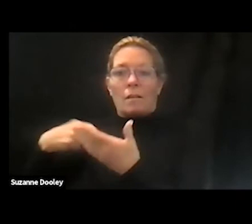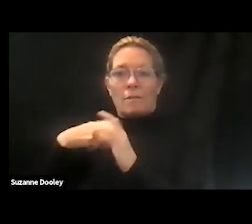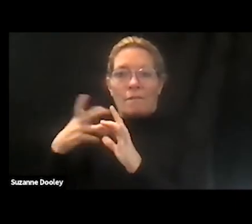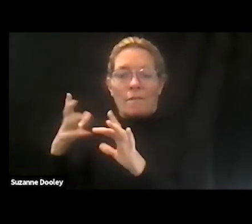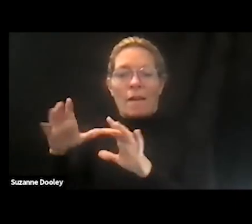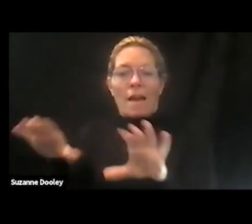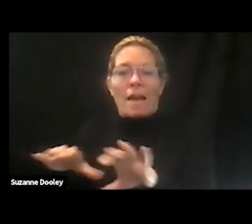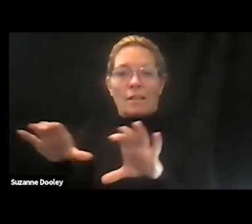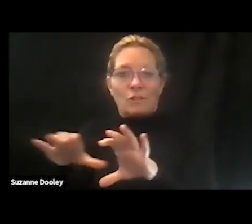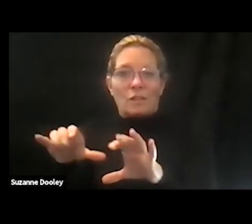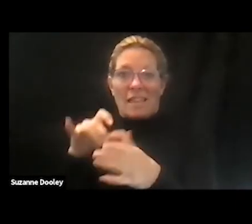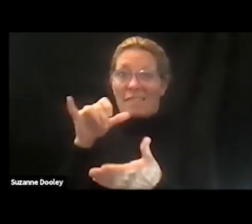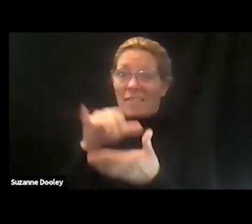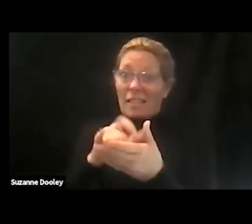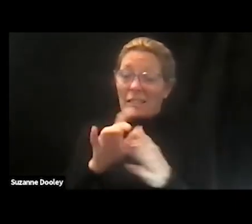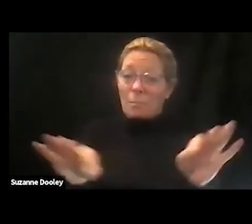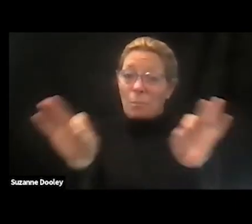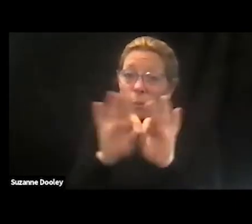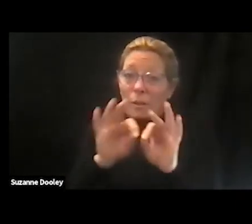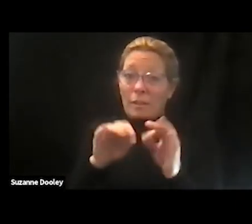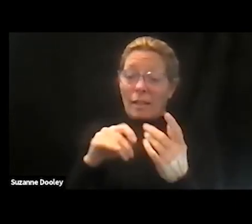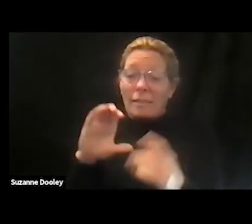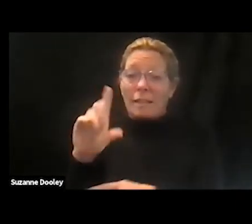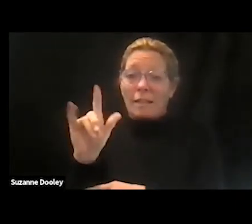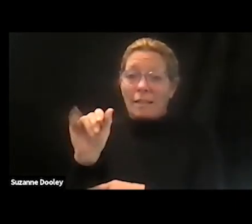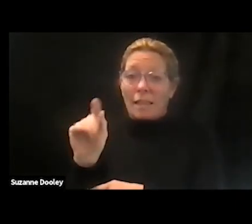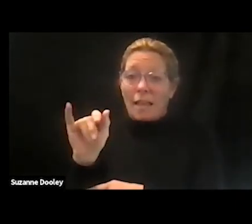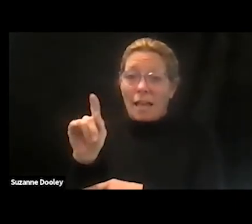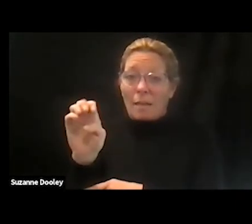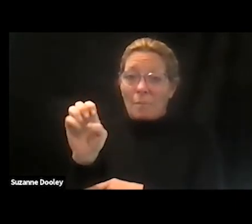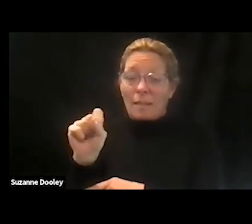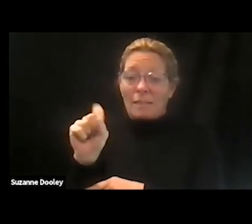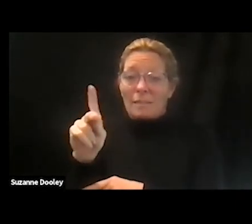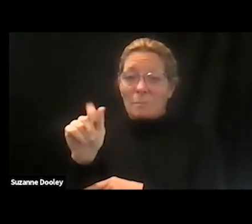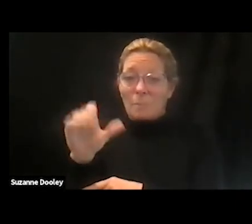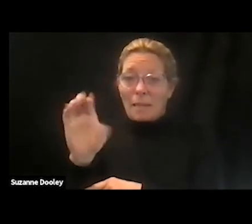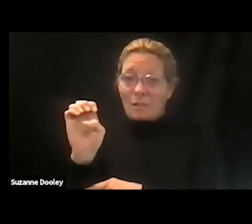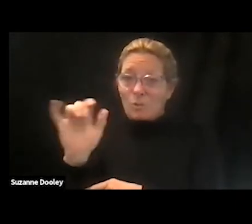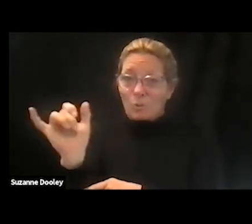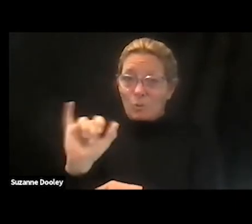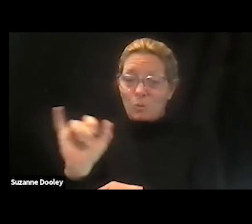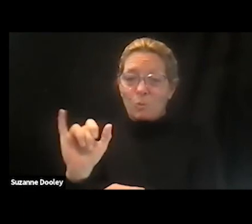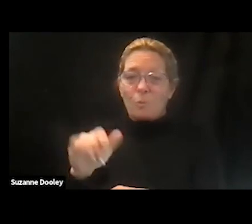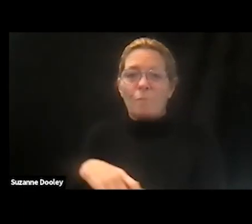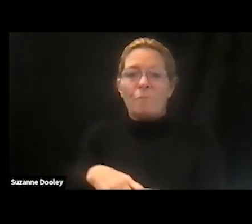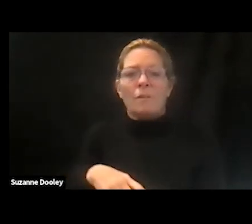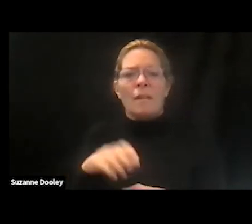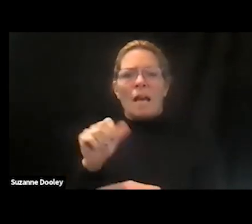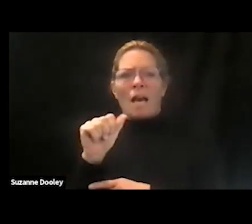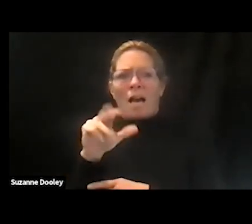too. What do y'all think? Could someone let me know what Redshift means?